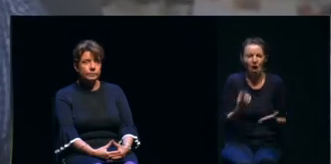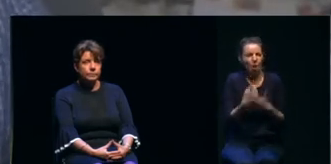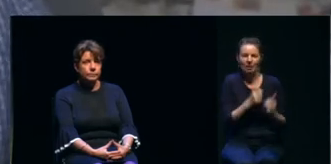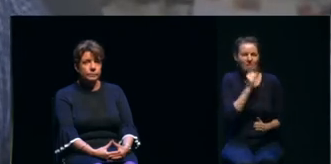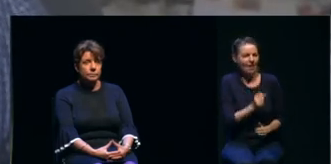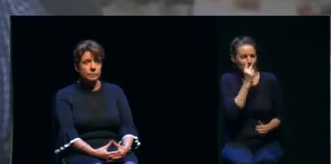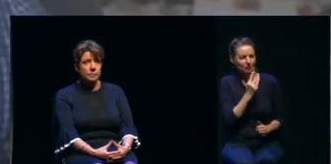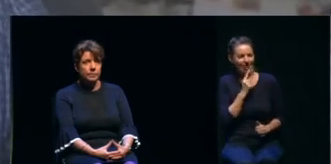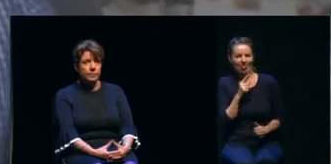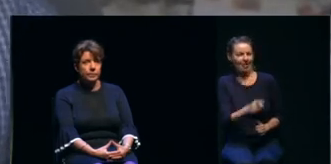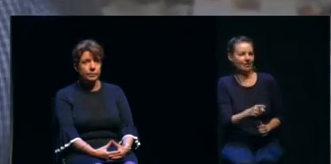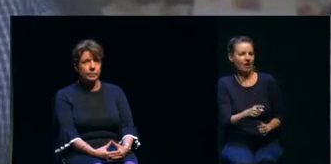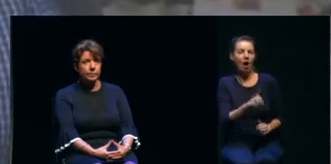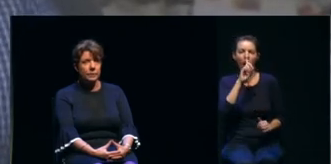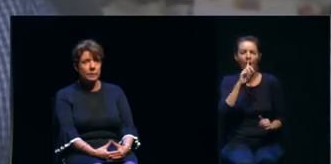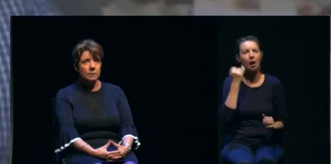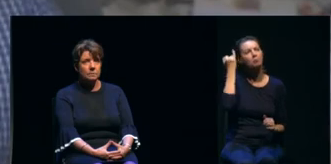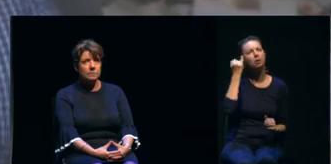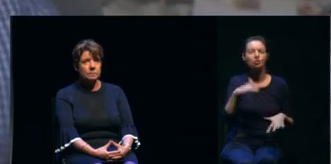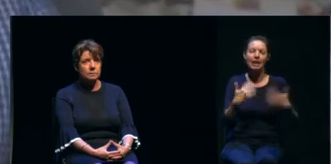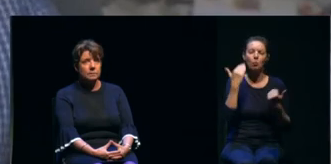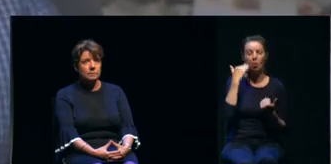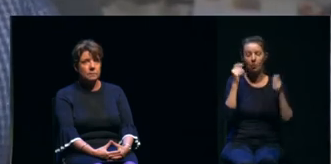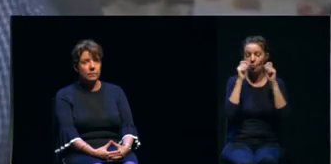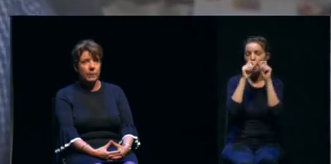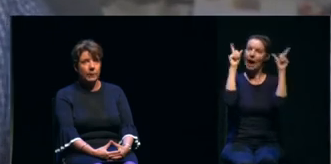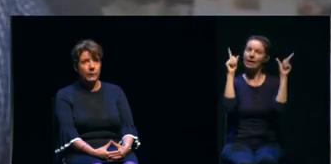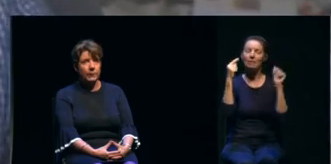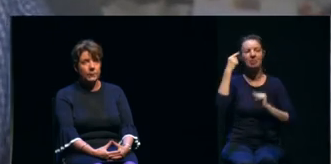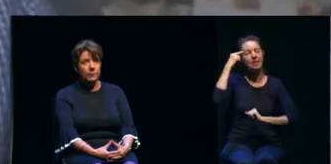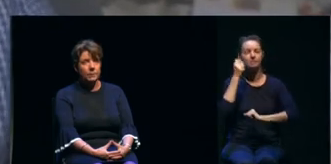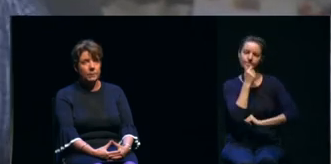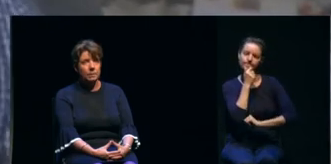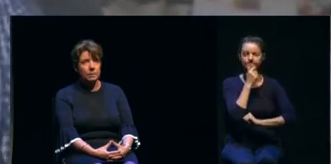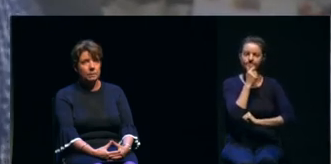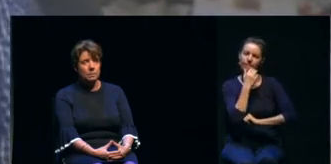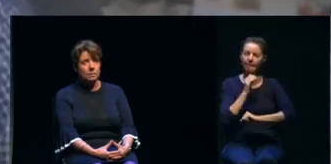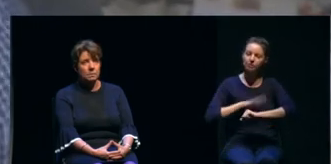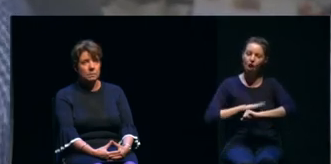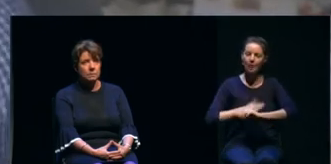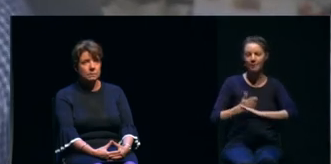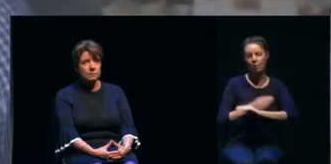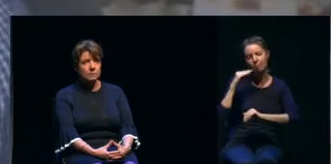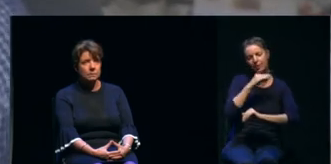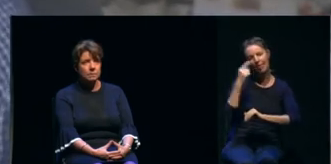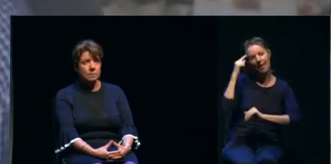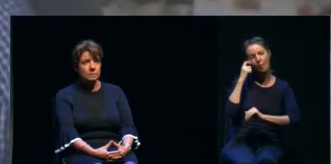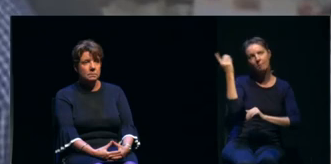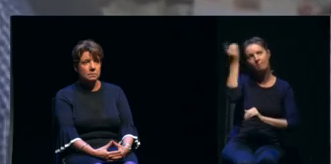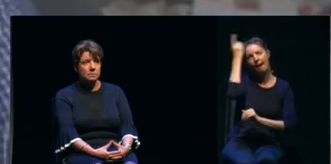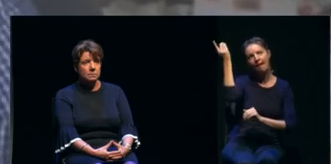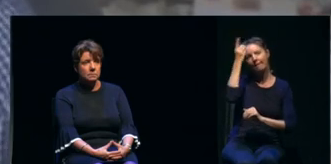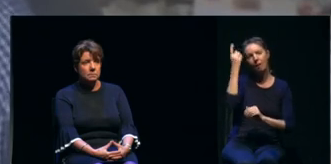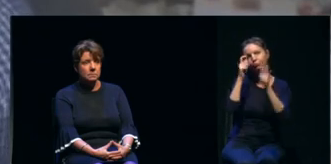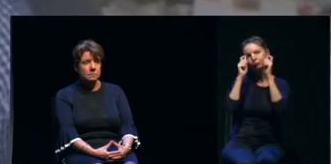because I can't think of a woman in the world who would wake up one morning and go, you know what, I've got 3 hours before brunch. I might make up a rape allegation because that would be